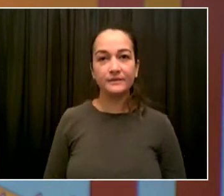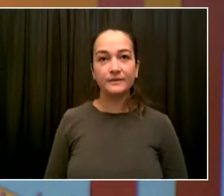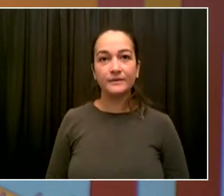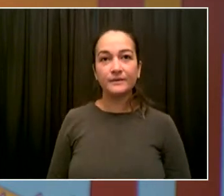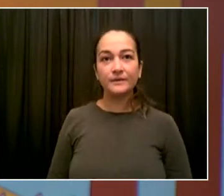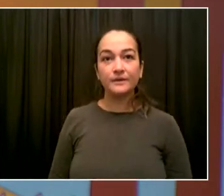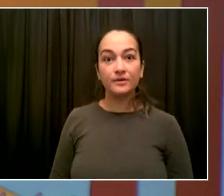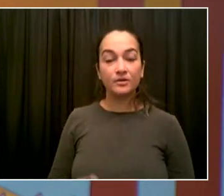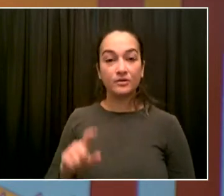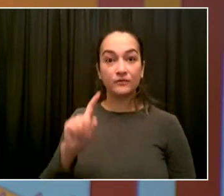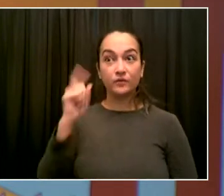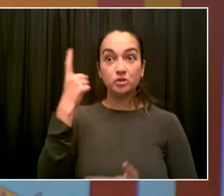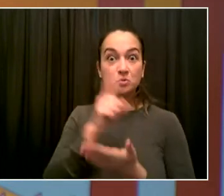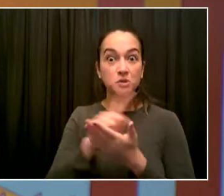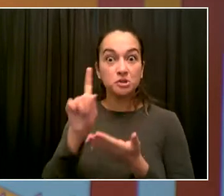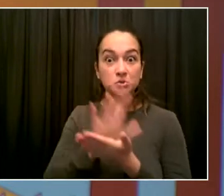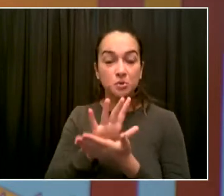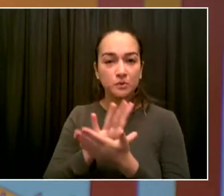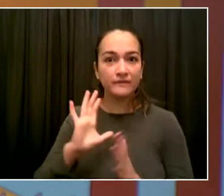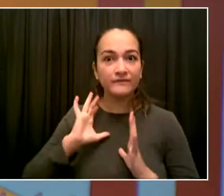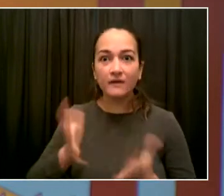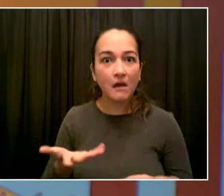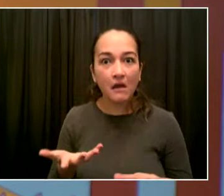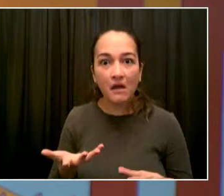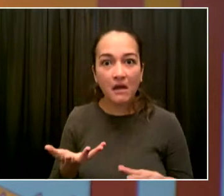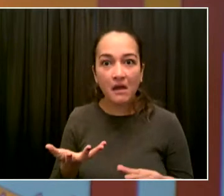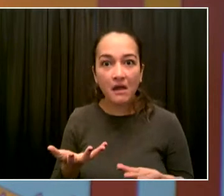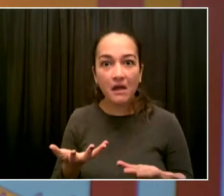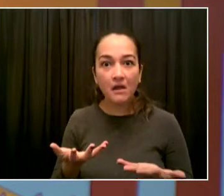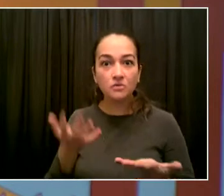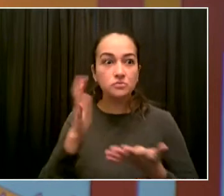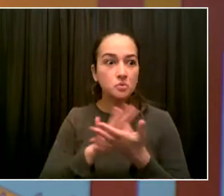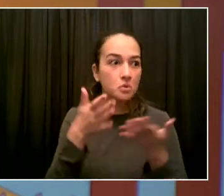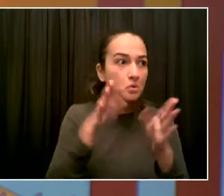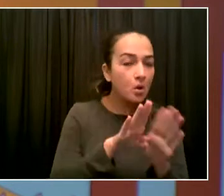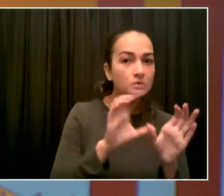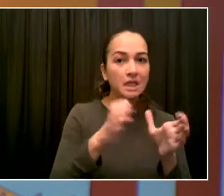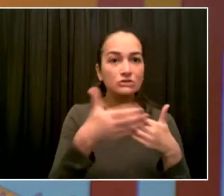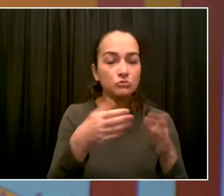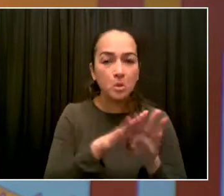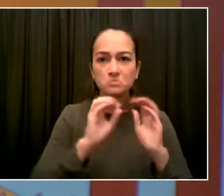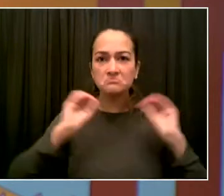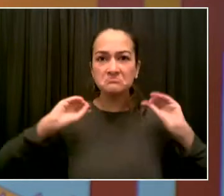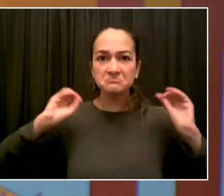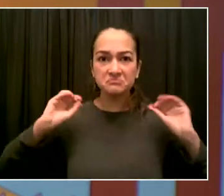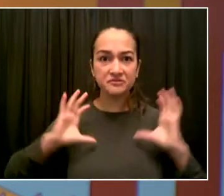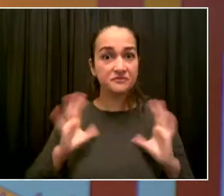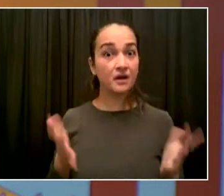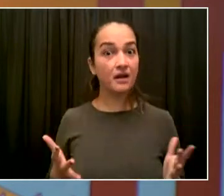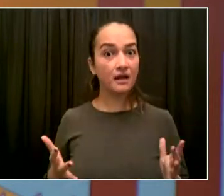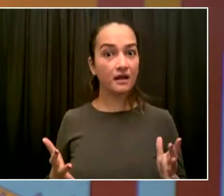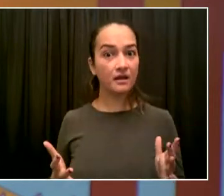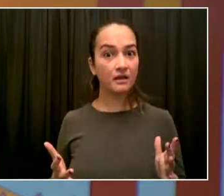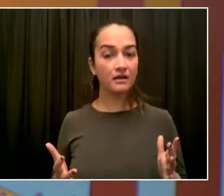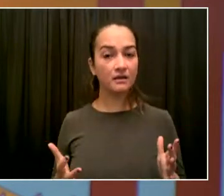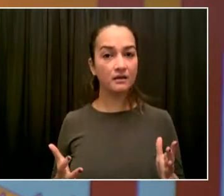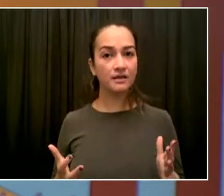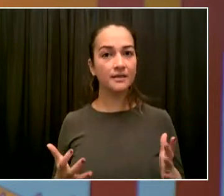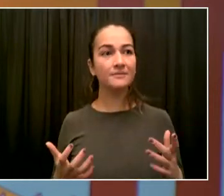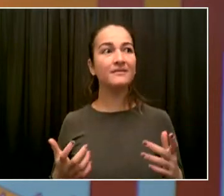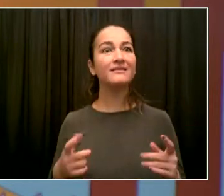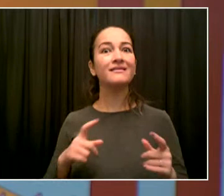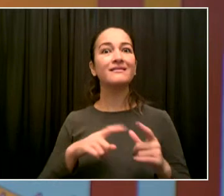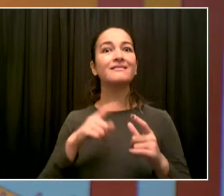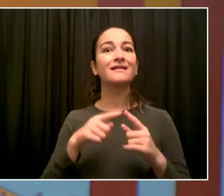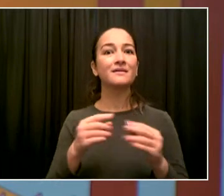few disruptions. But we saw enough quarantining that we thought this is something we want to get ahead of and make